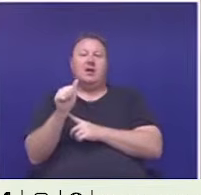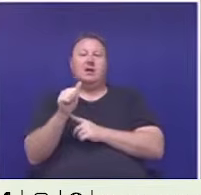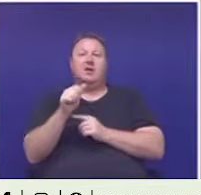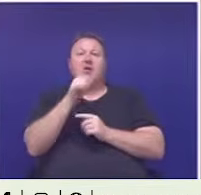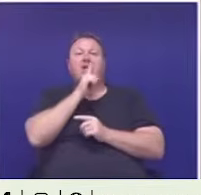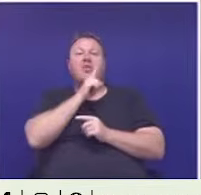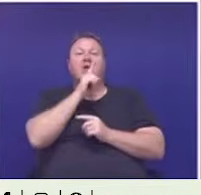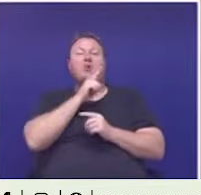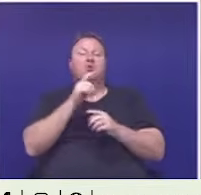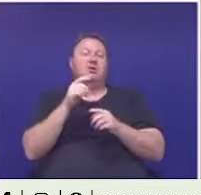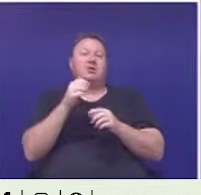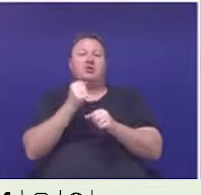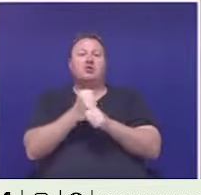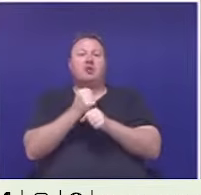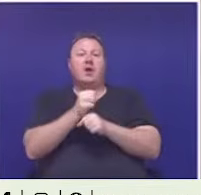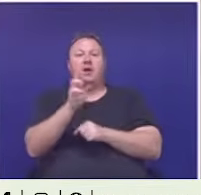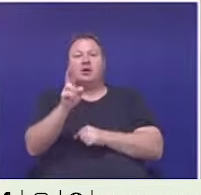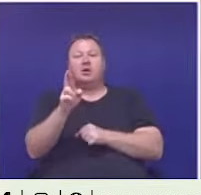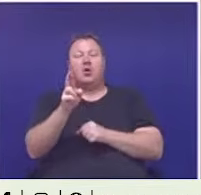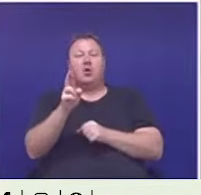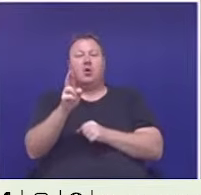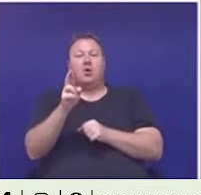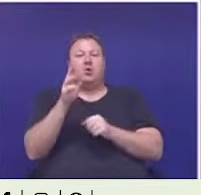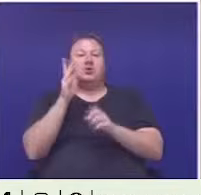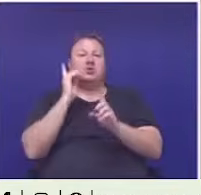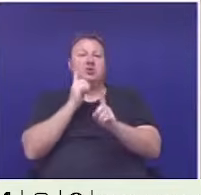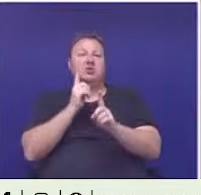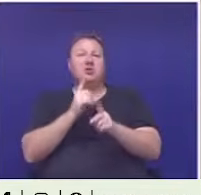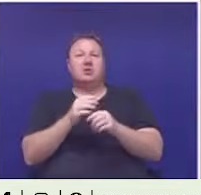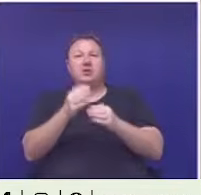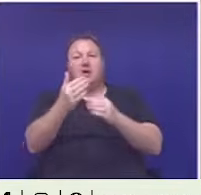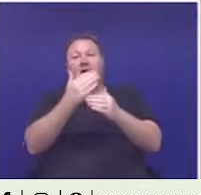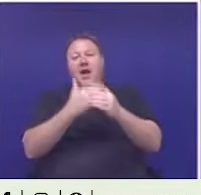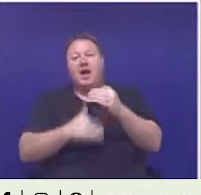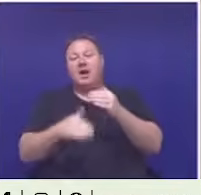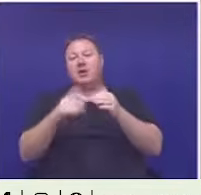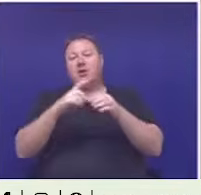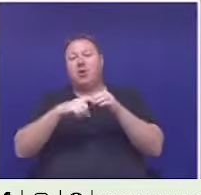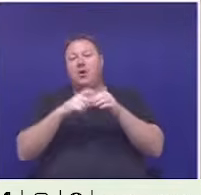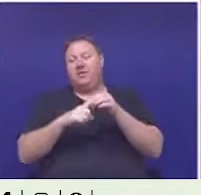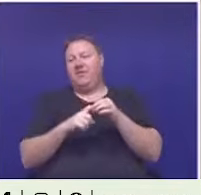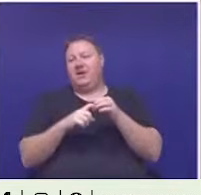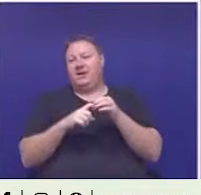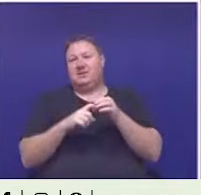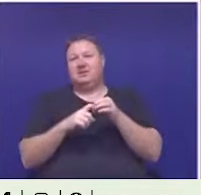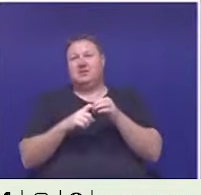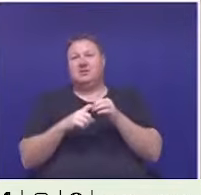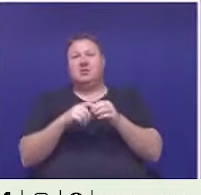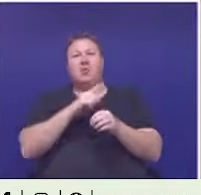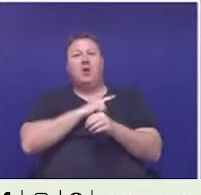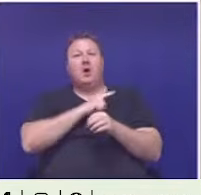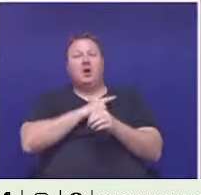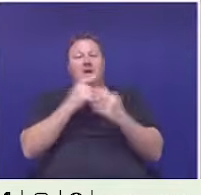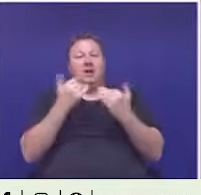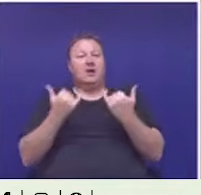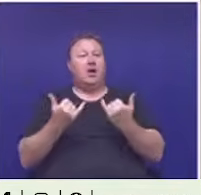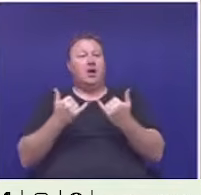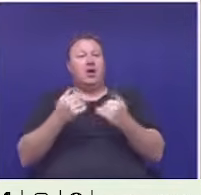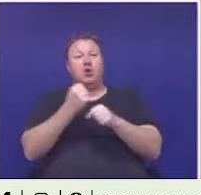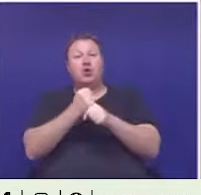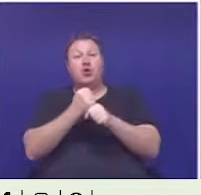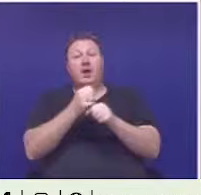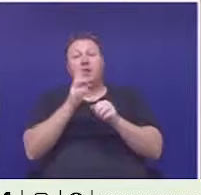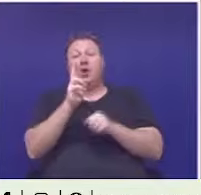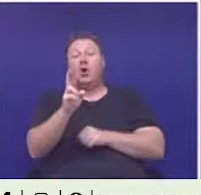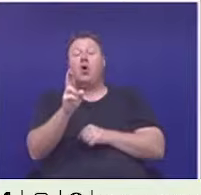R practitioners who were otherwise underqualified, because now that grade R is part and parcel